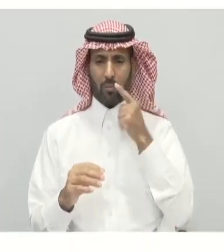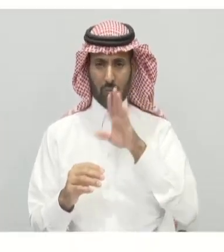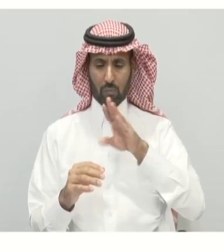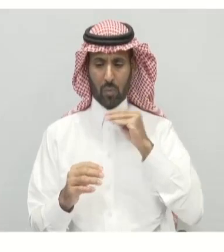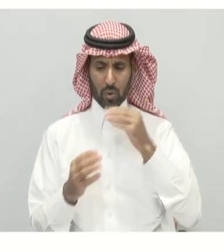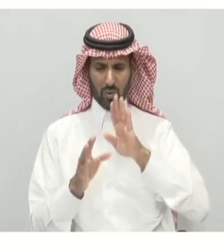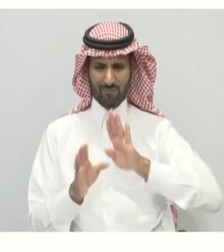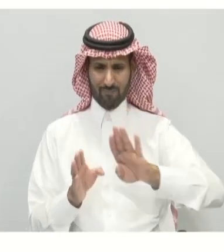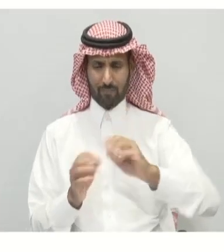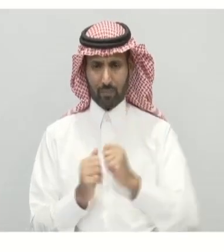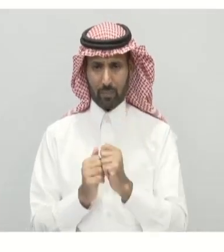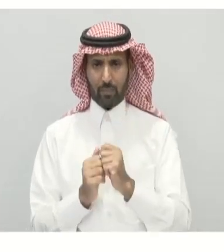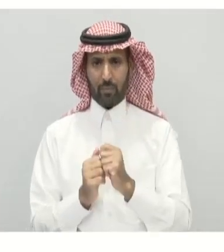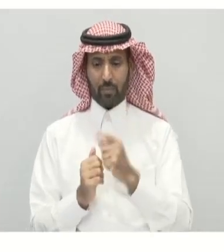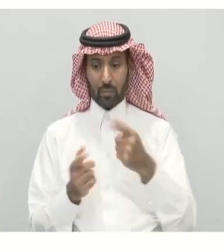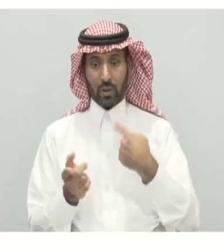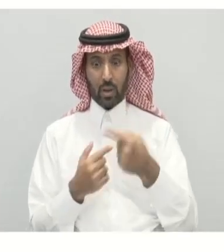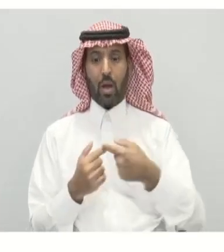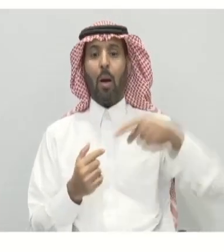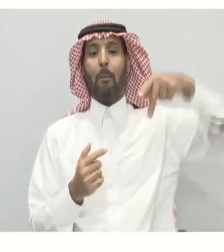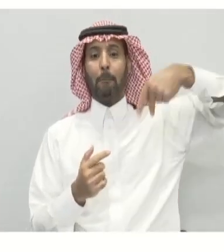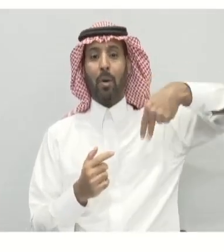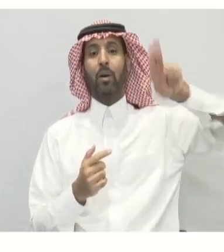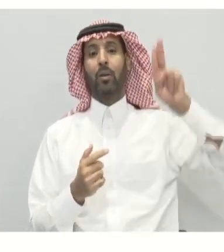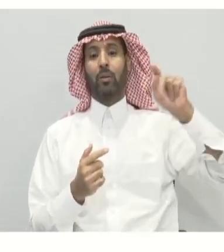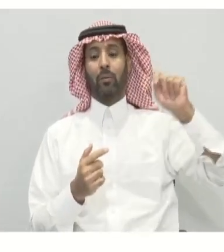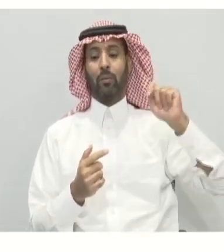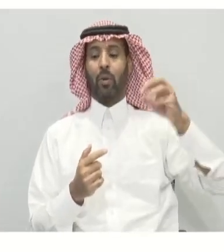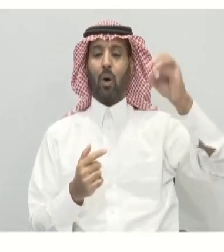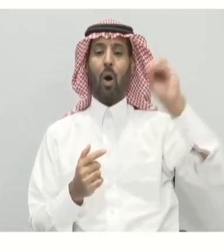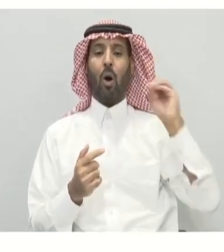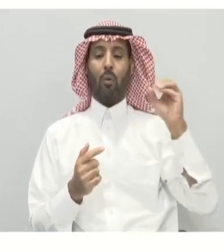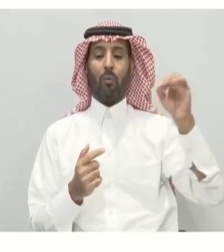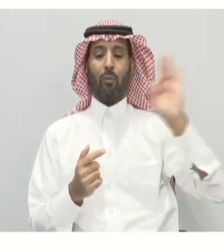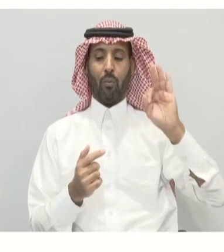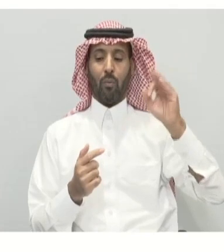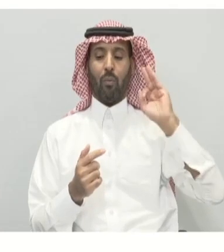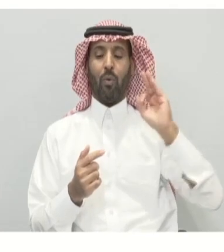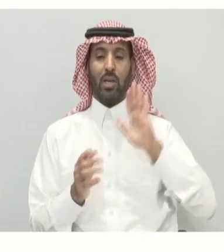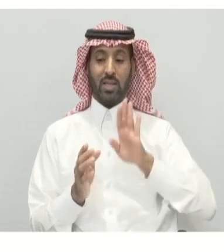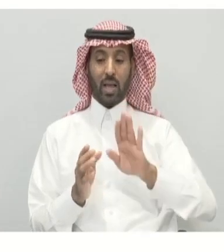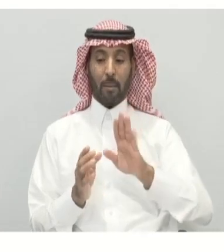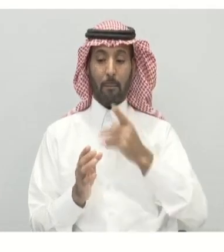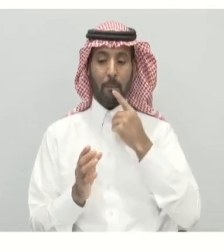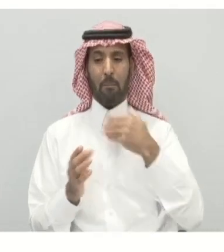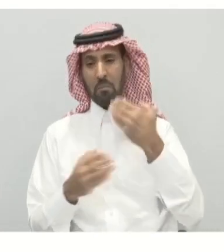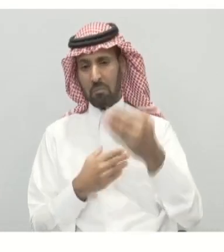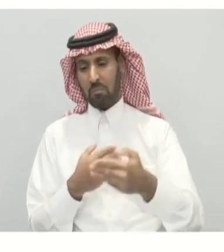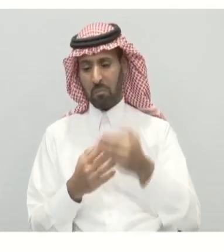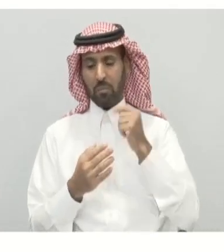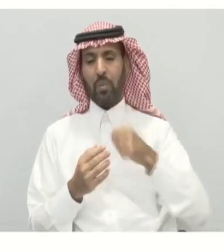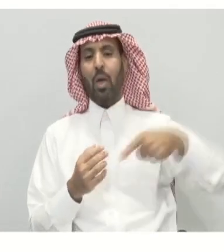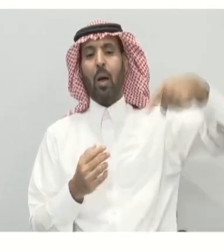off something? What do we mean by put off? Put off means to postpone. I will put off